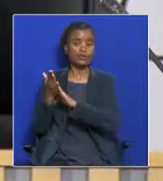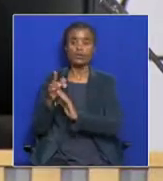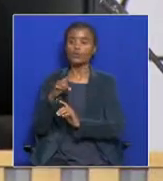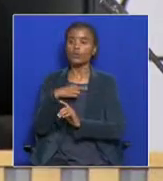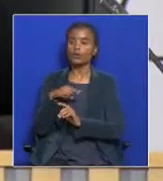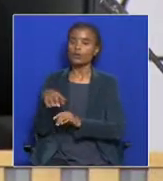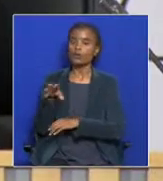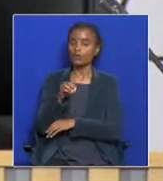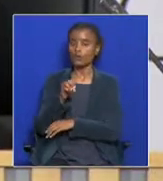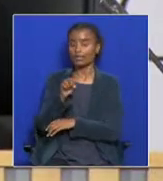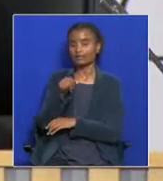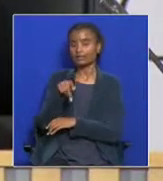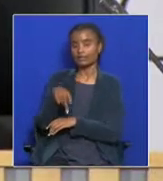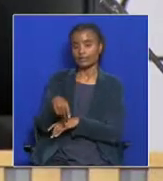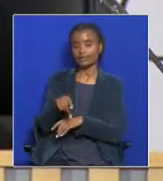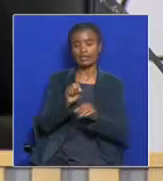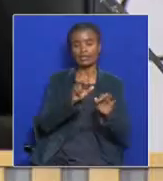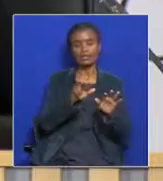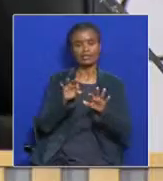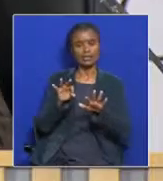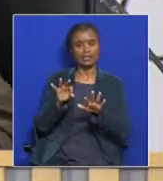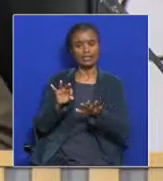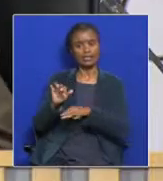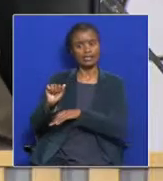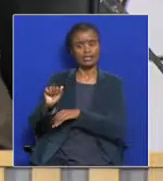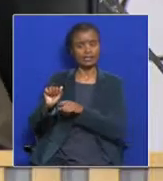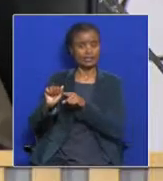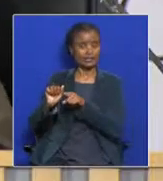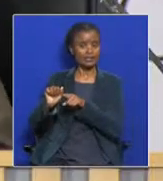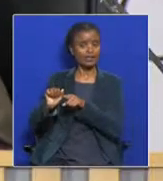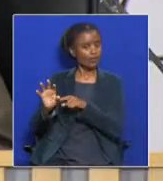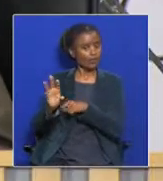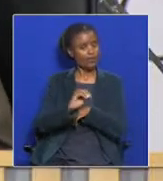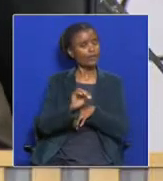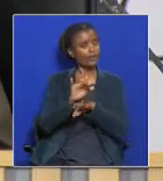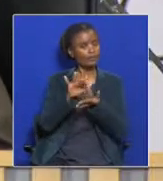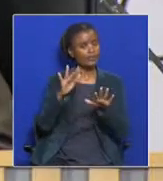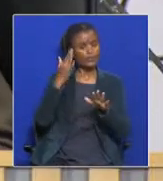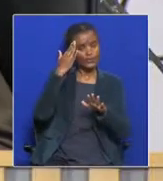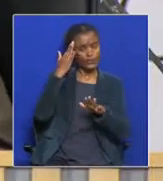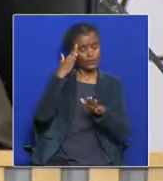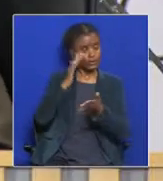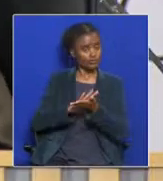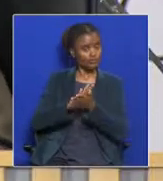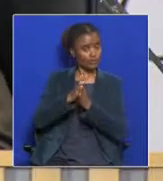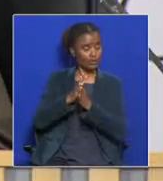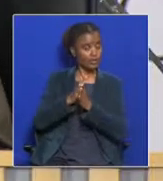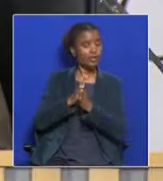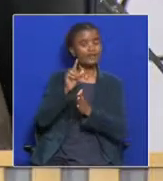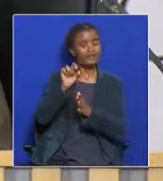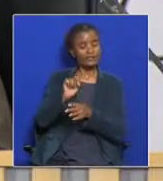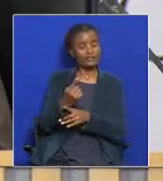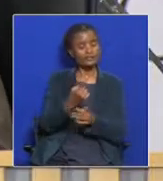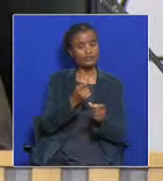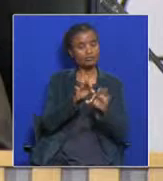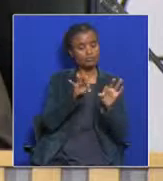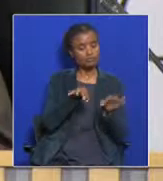83A. You cannot destroy without that. So my interaction with him was merely finding out, is it